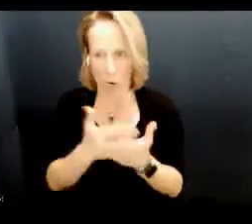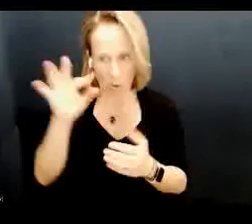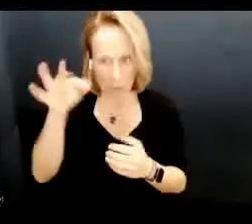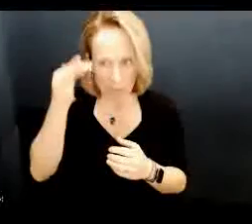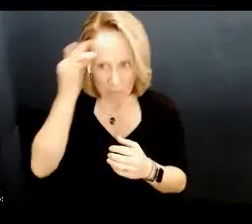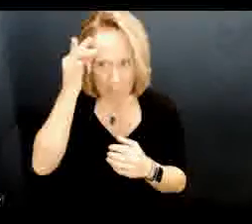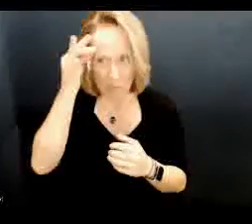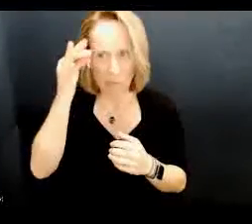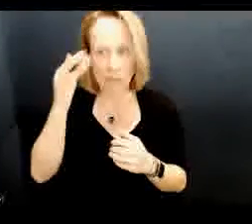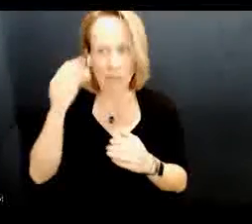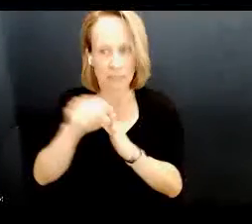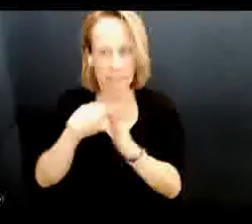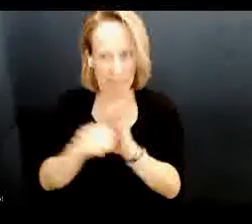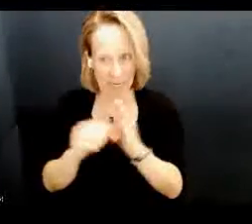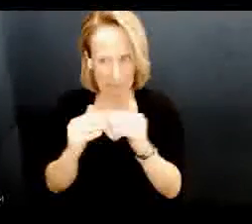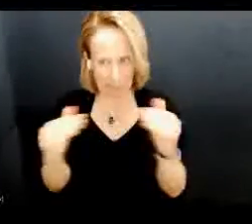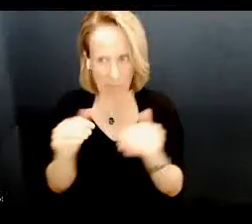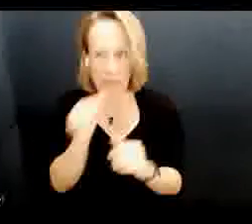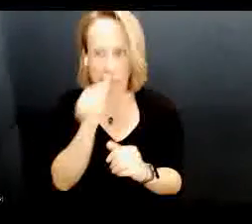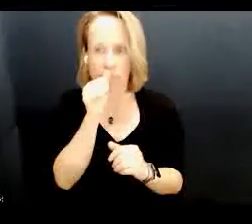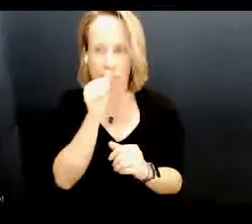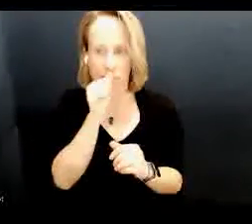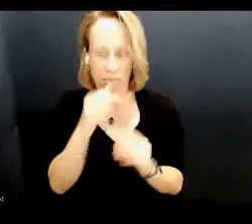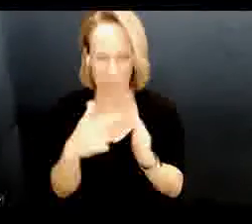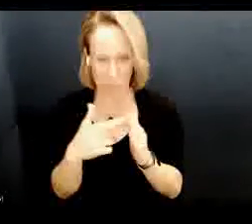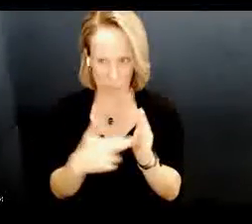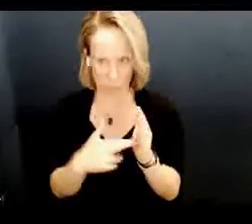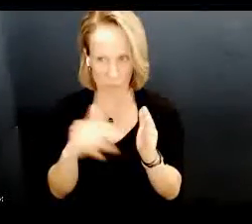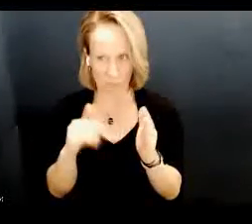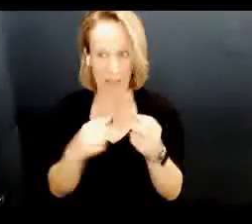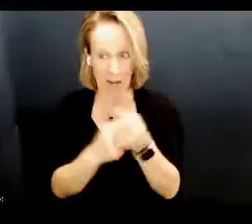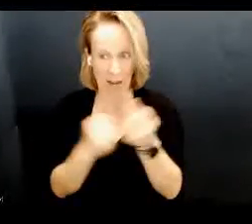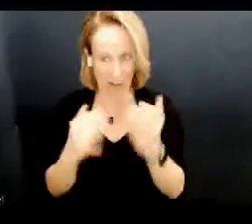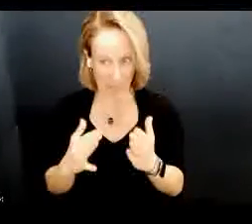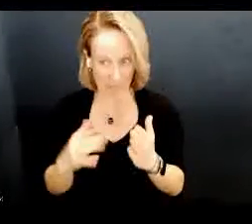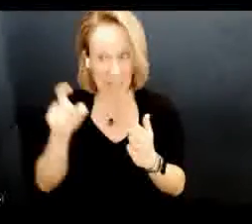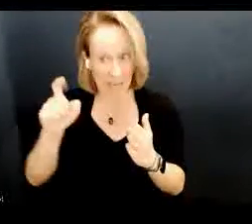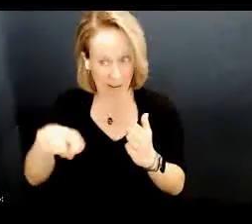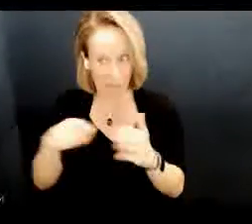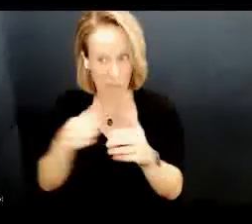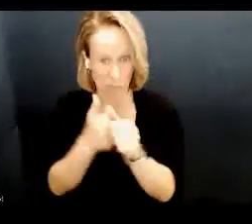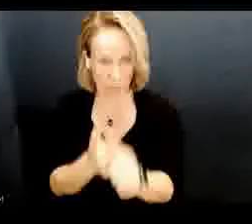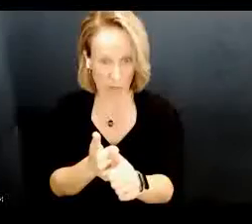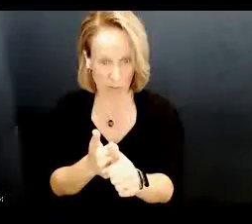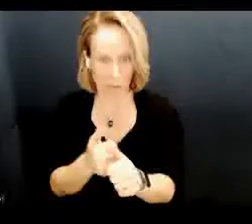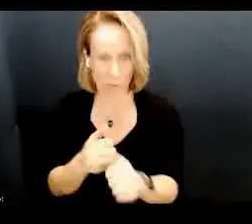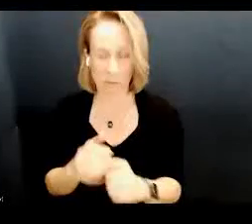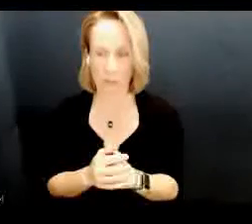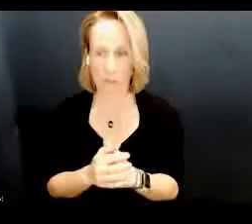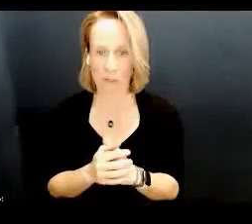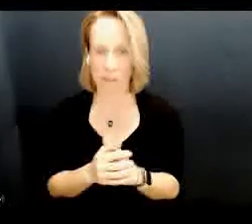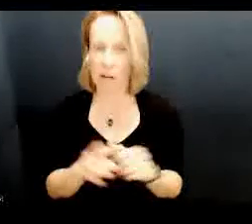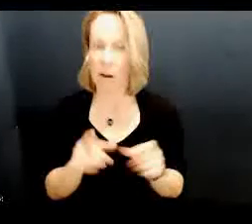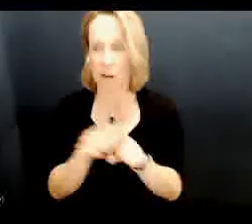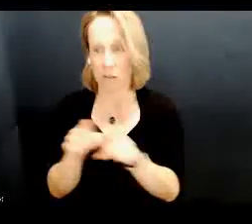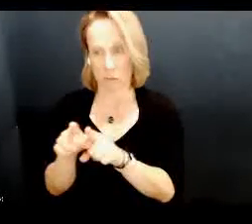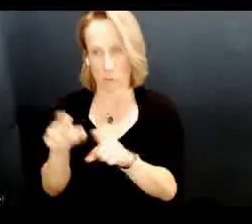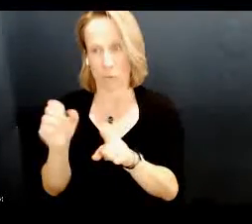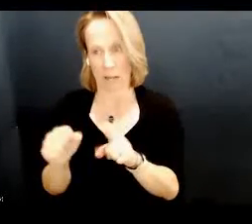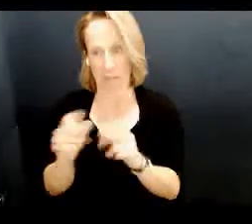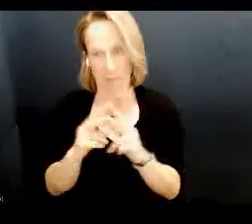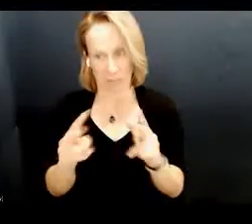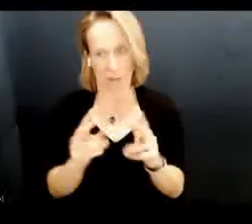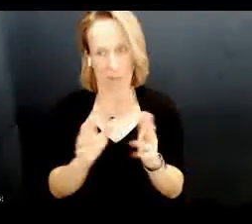level confidentiality guidelines that advocates have to follow, right? And it could also be very harmful to the